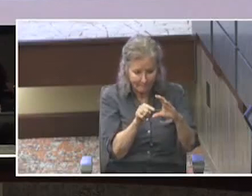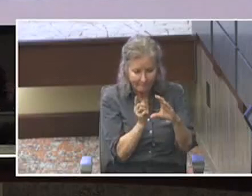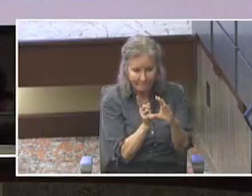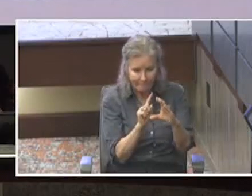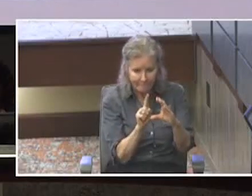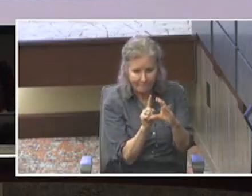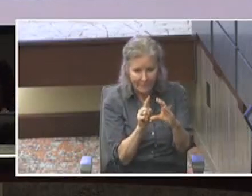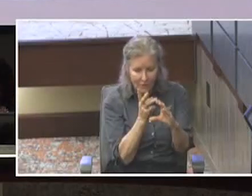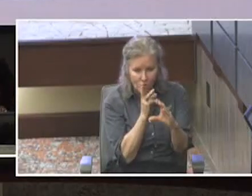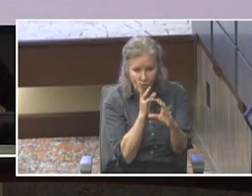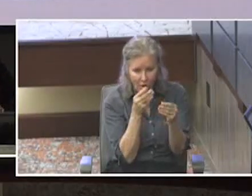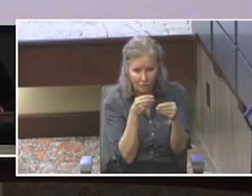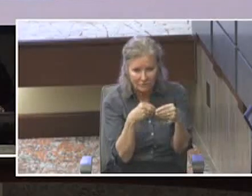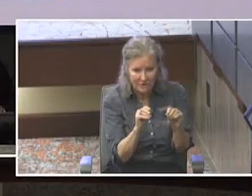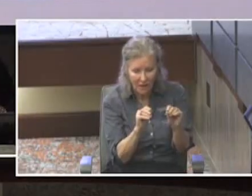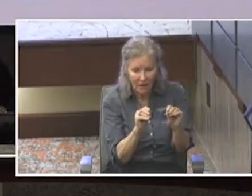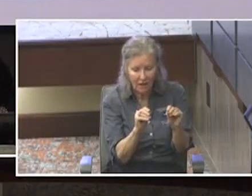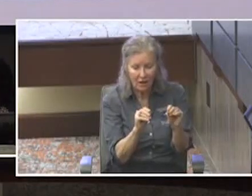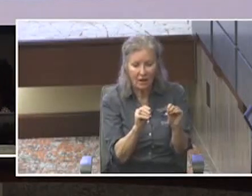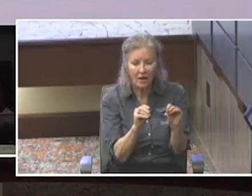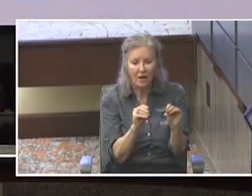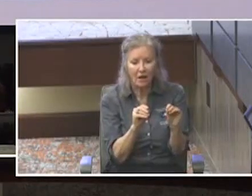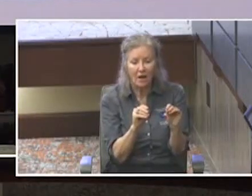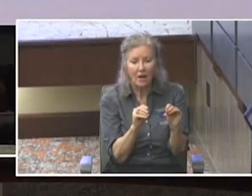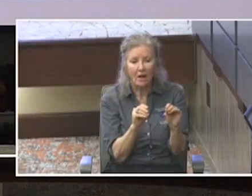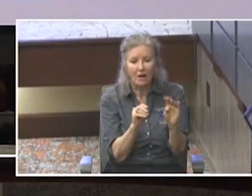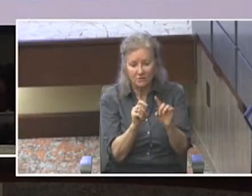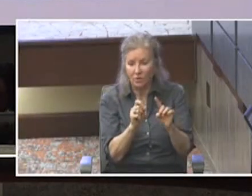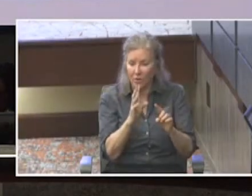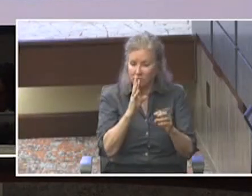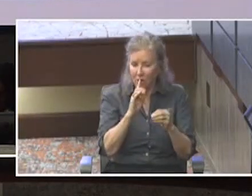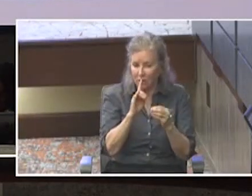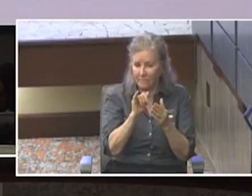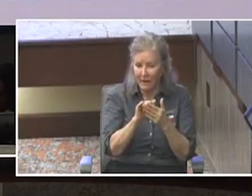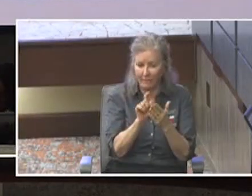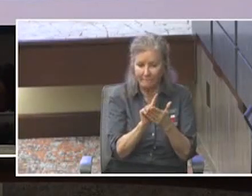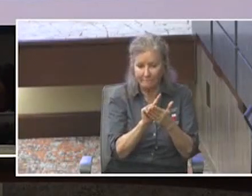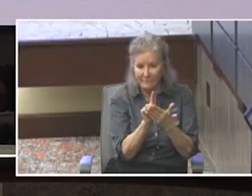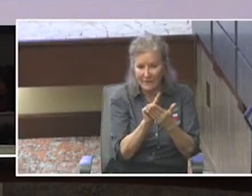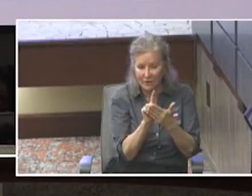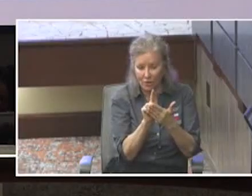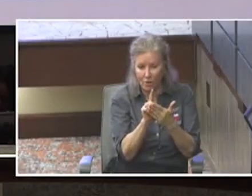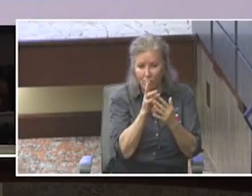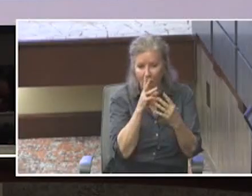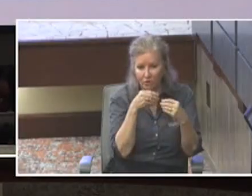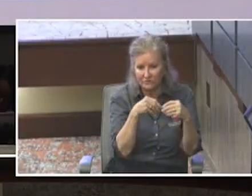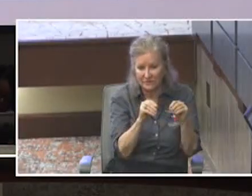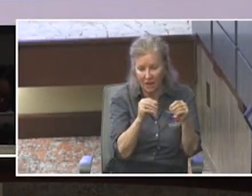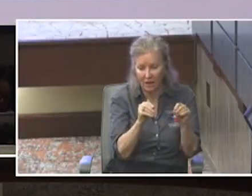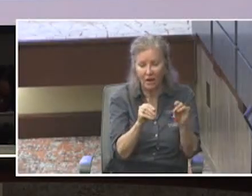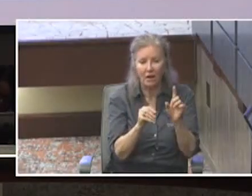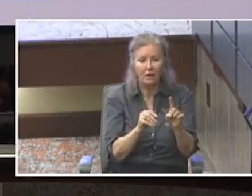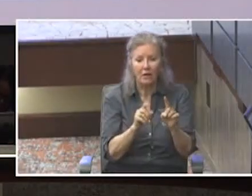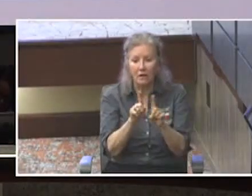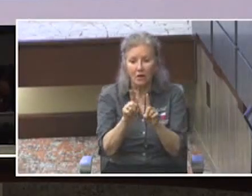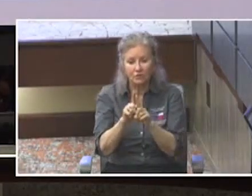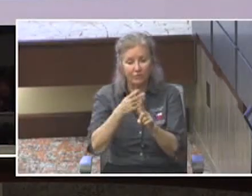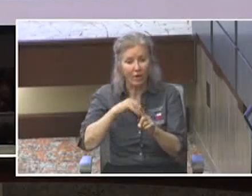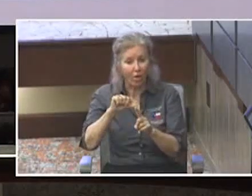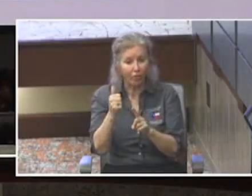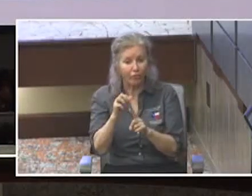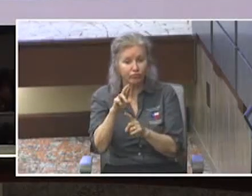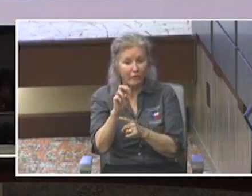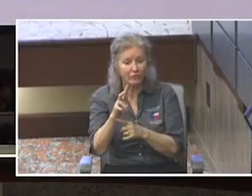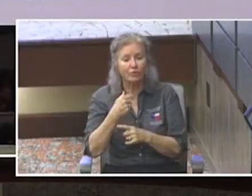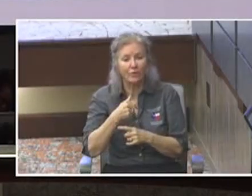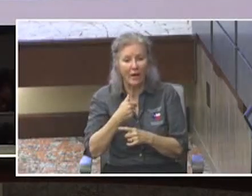that, right after this for just to talk about metered water sales. We also have some other revenues in here. So we've got a bulk